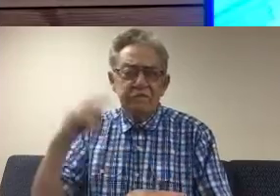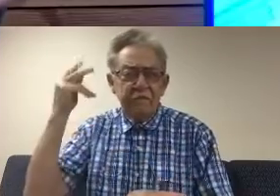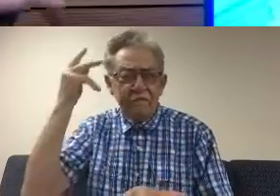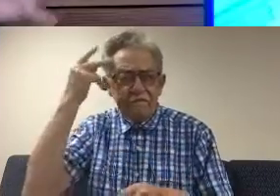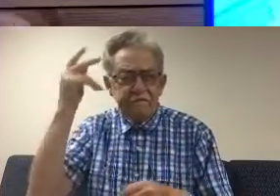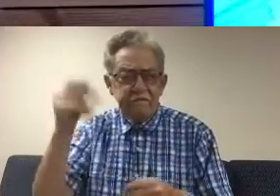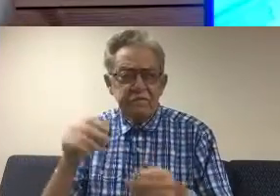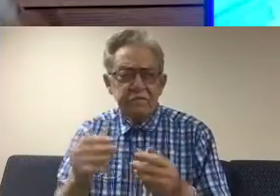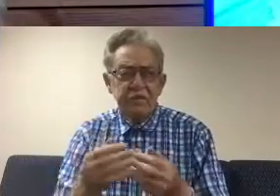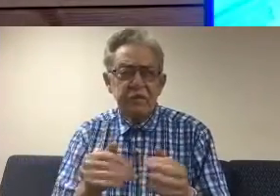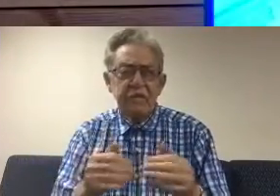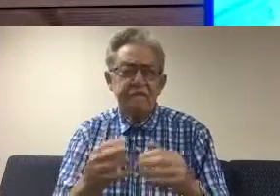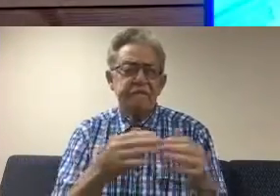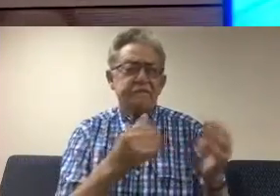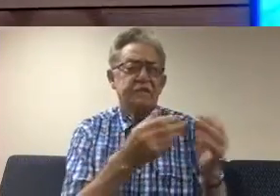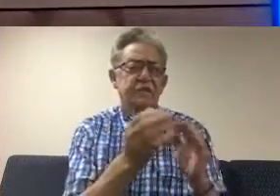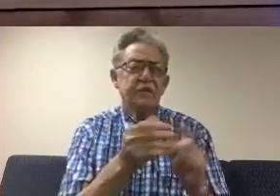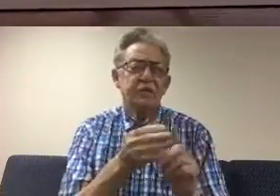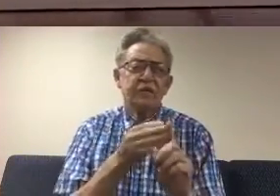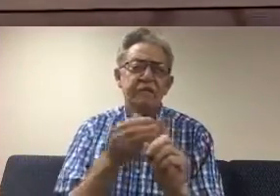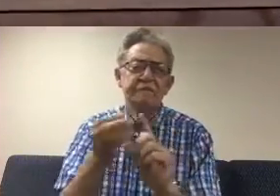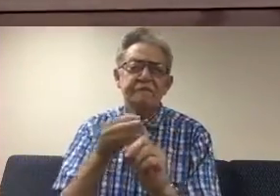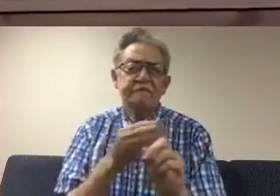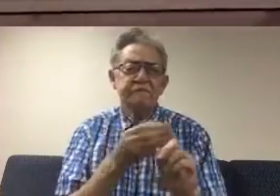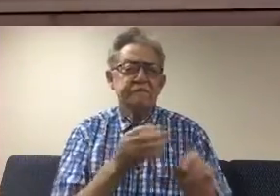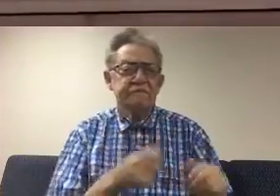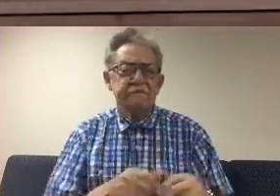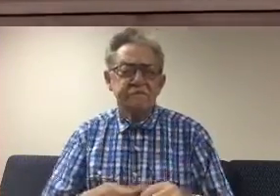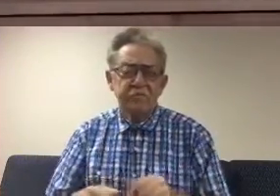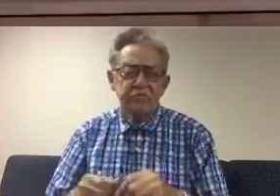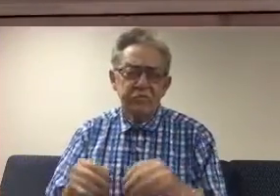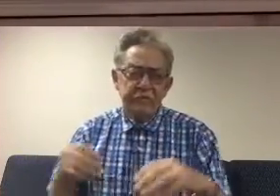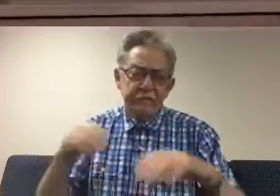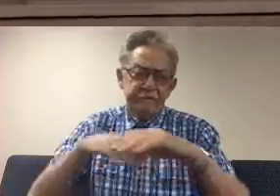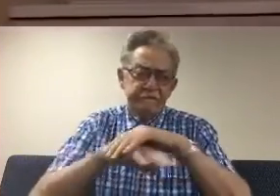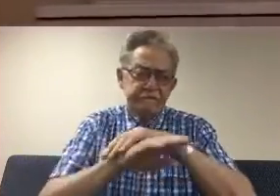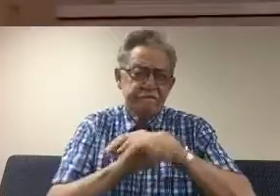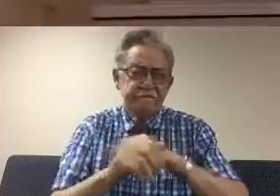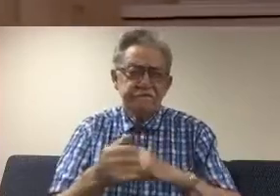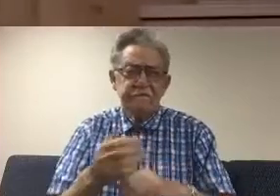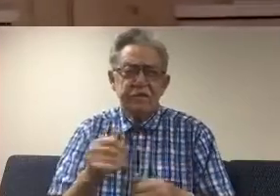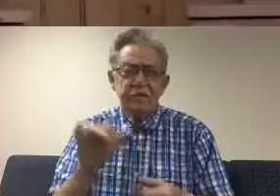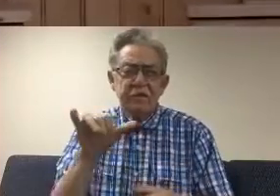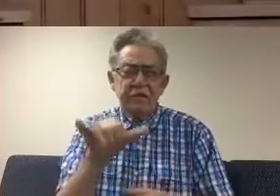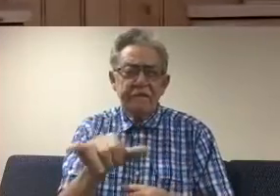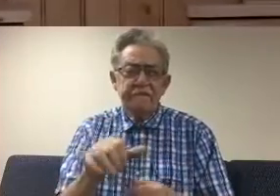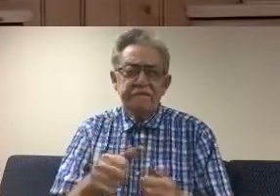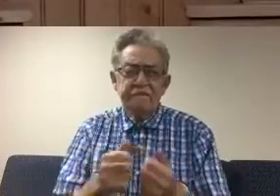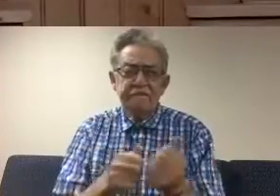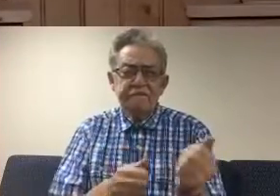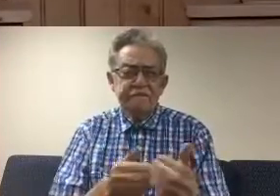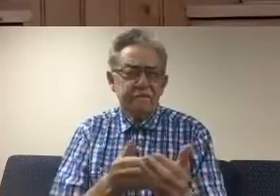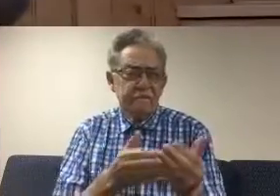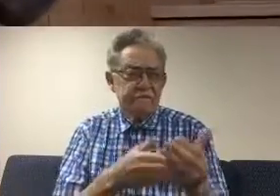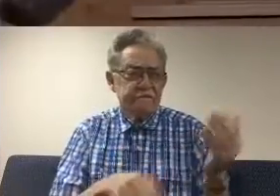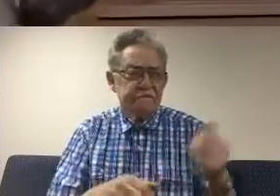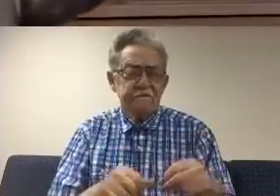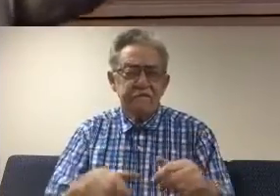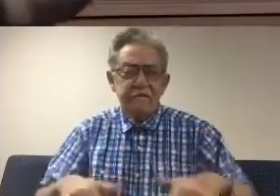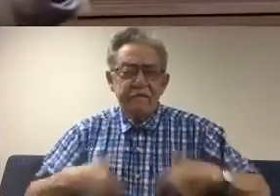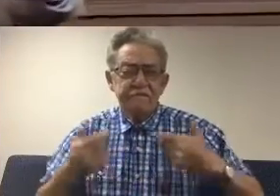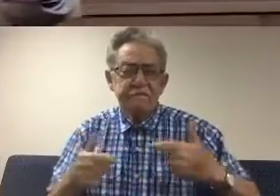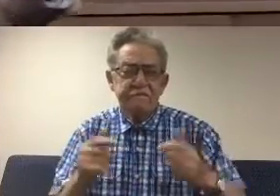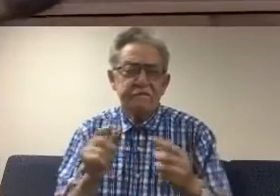really the polarization of peoples and the infusion of that into every aspect of life, even